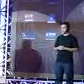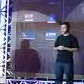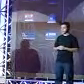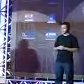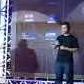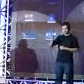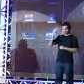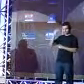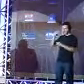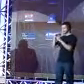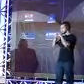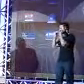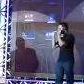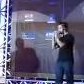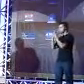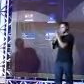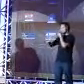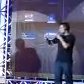And this was crucial